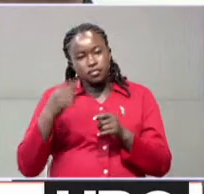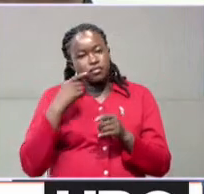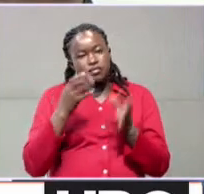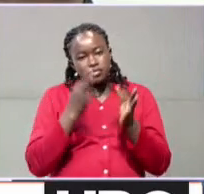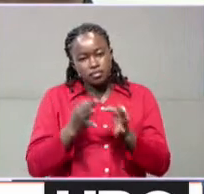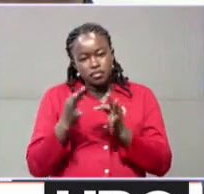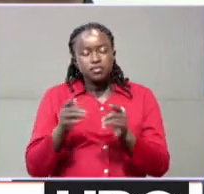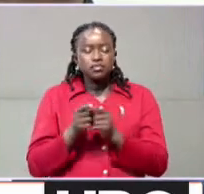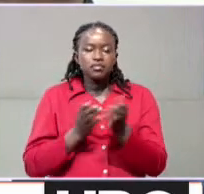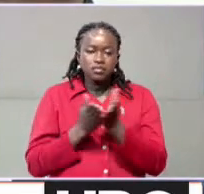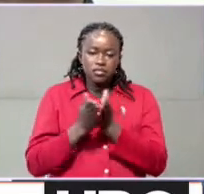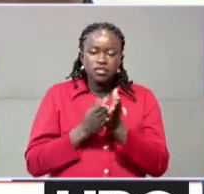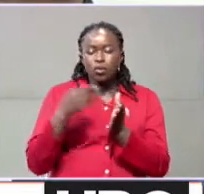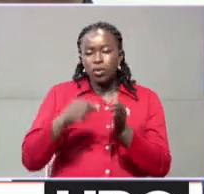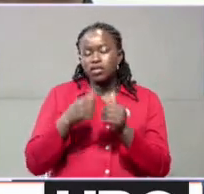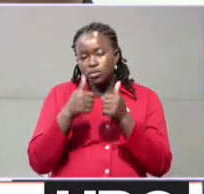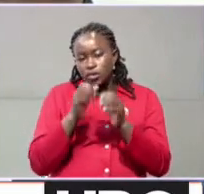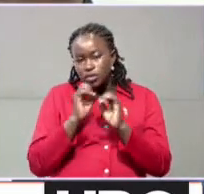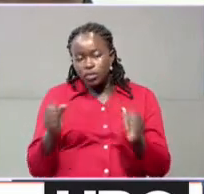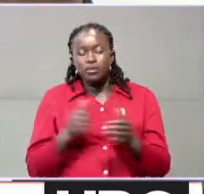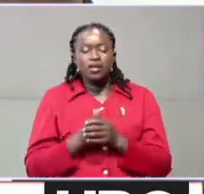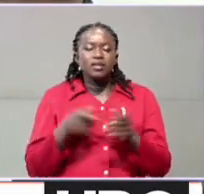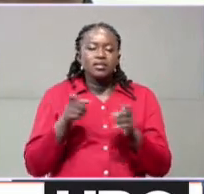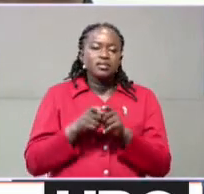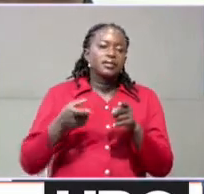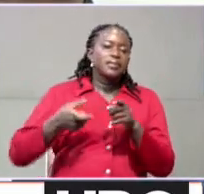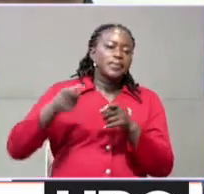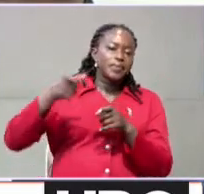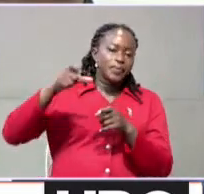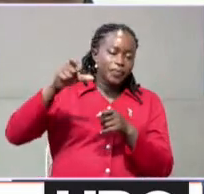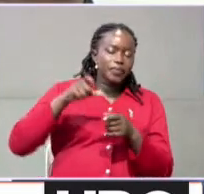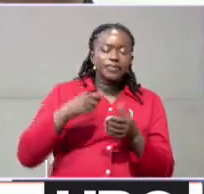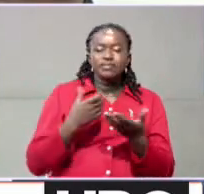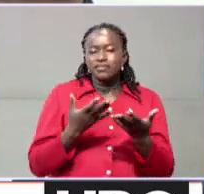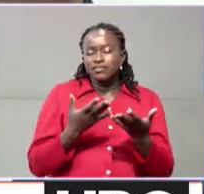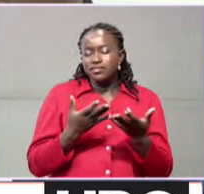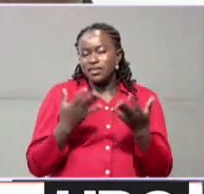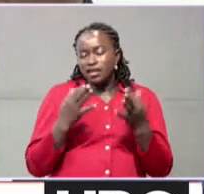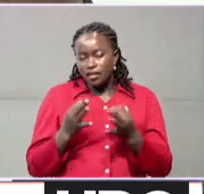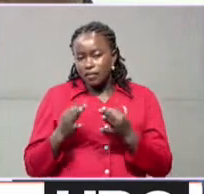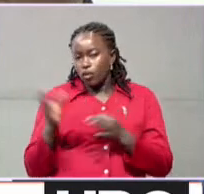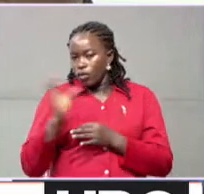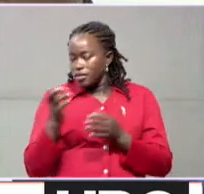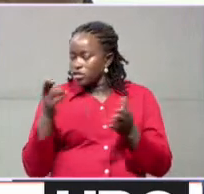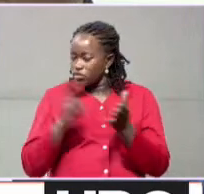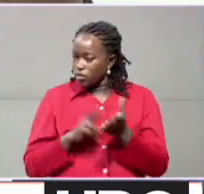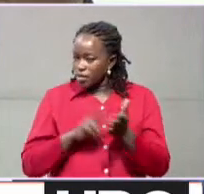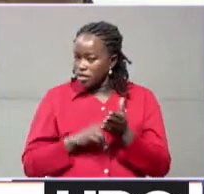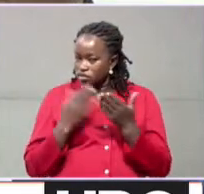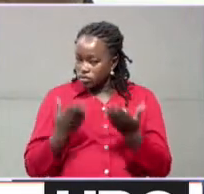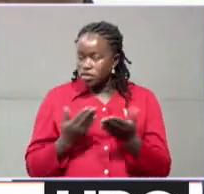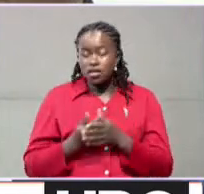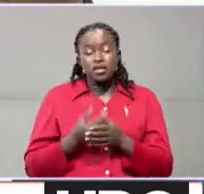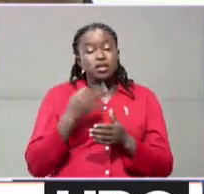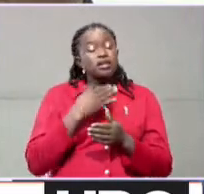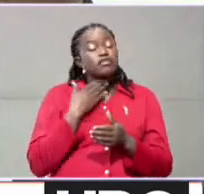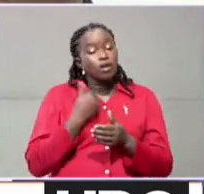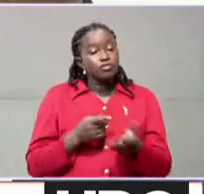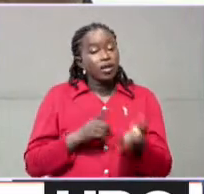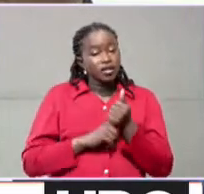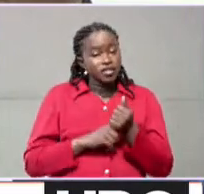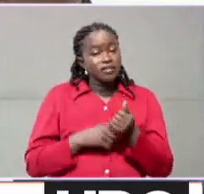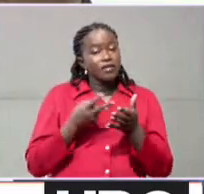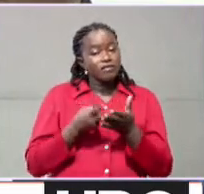and services inflated costs of inputs among others community committee recommendation in order to achieve value for